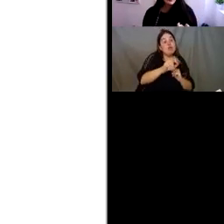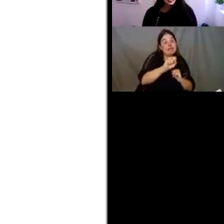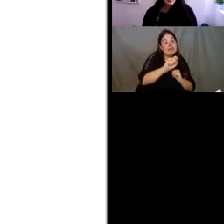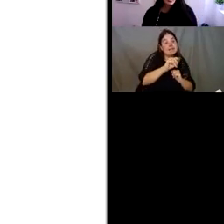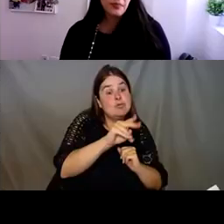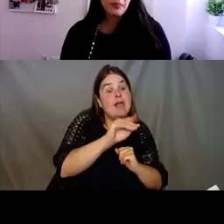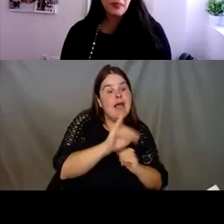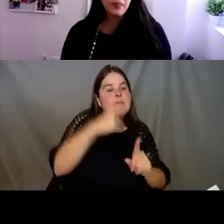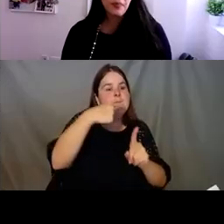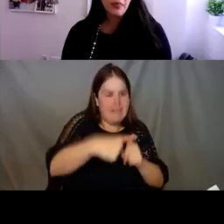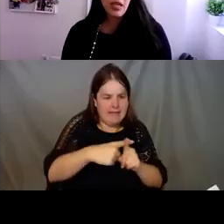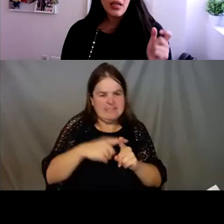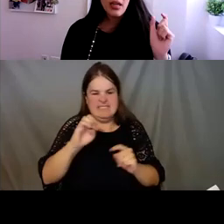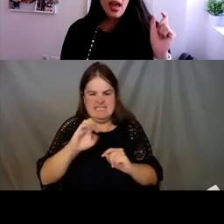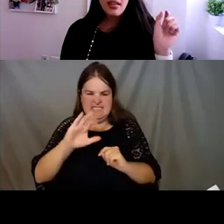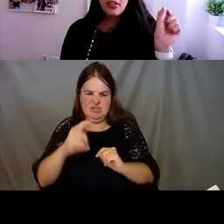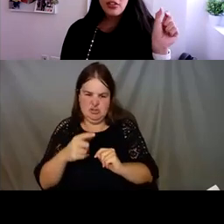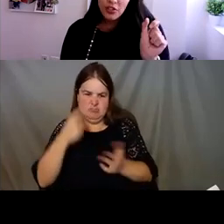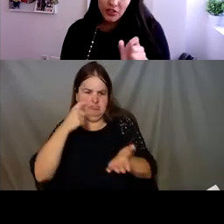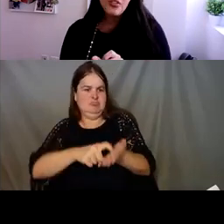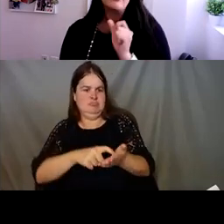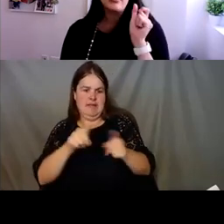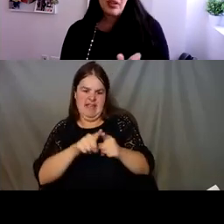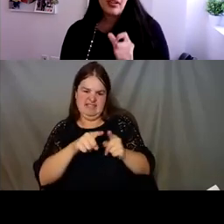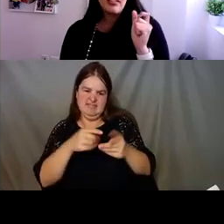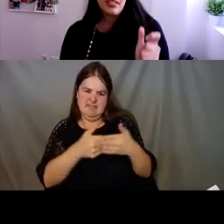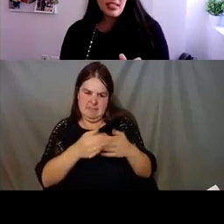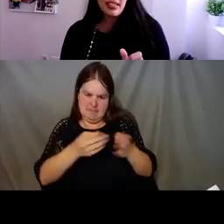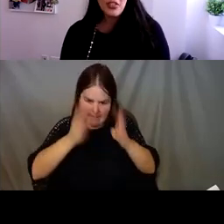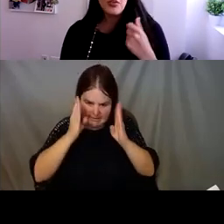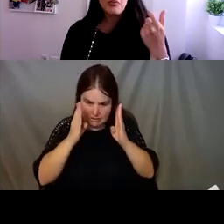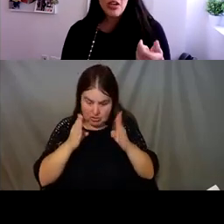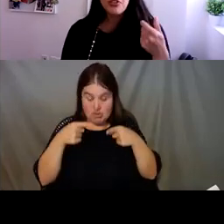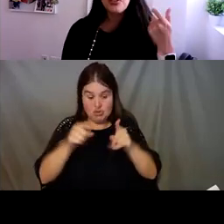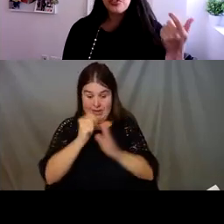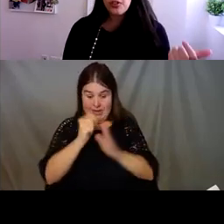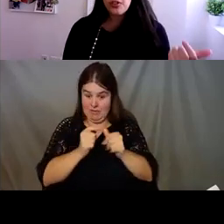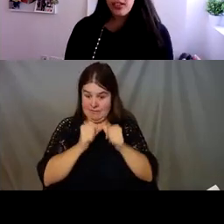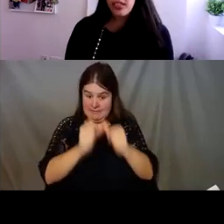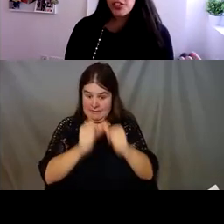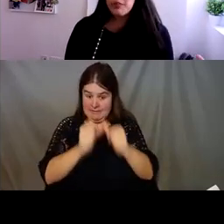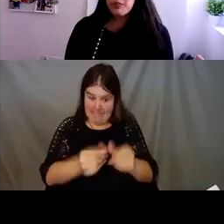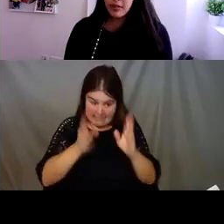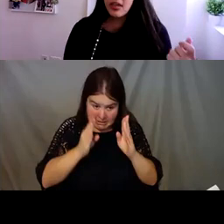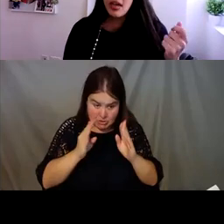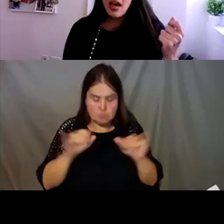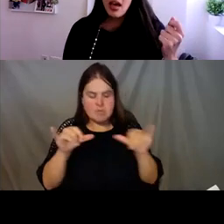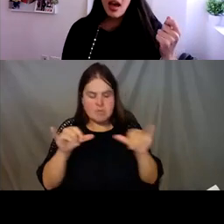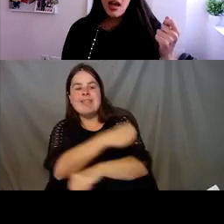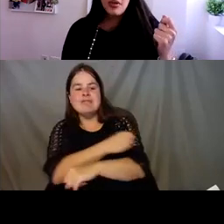denotes attention. And then during these periods of sustained attention, we measure the strength of EEG